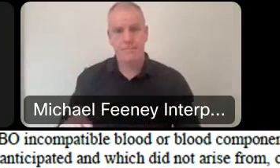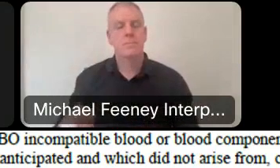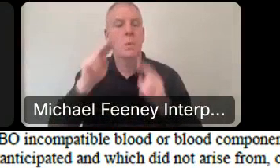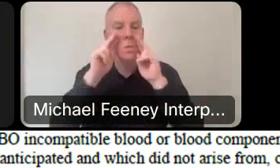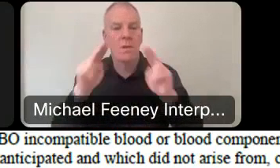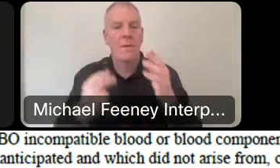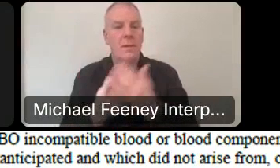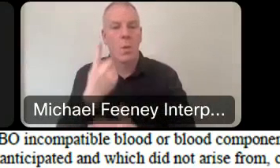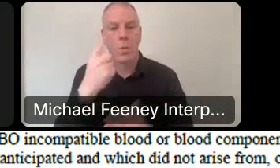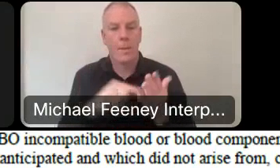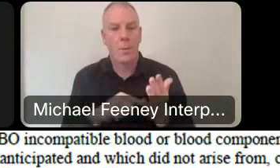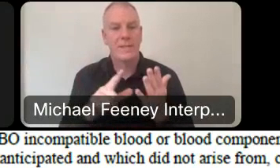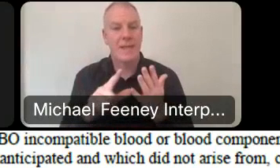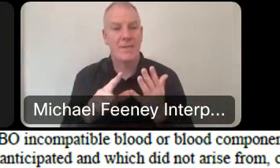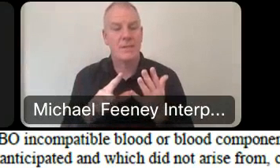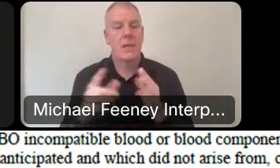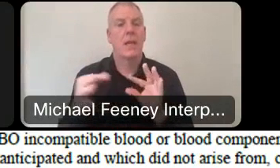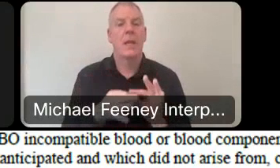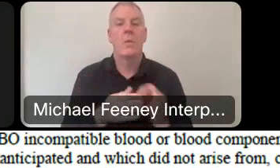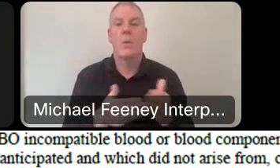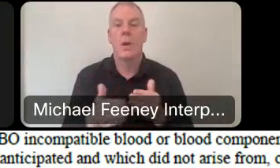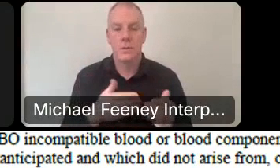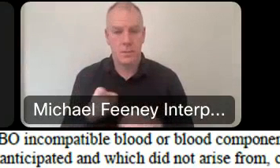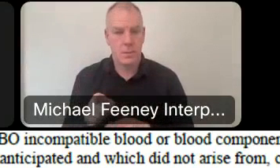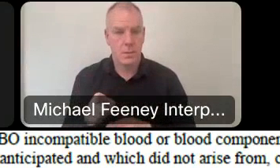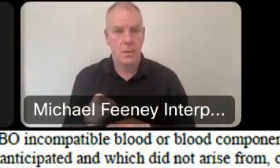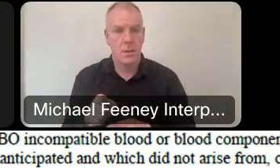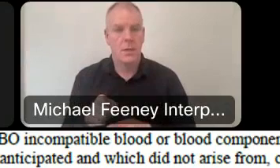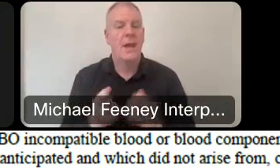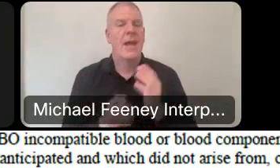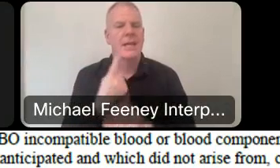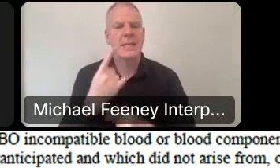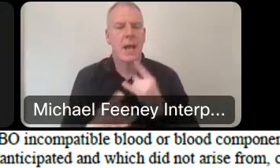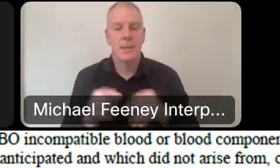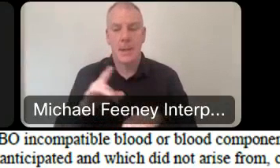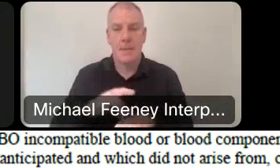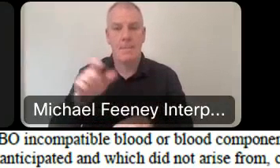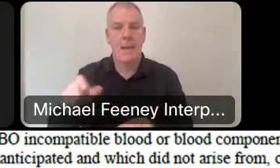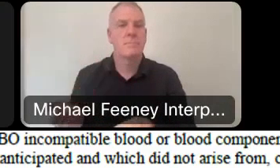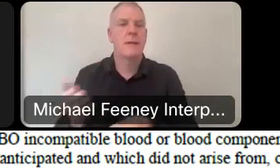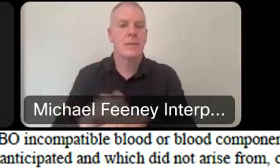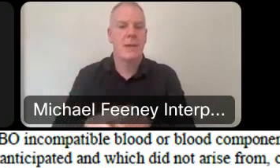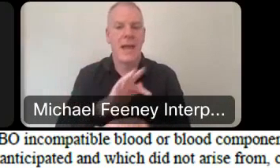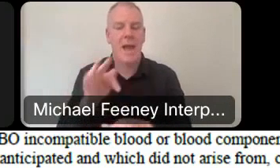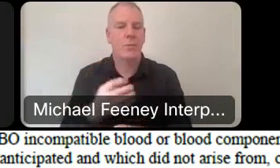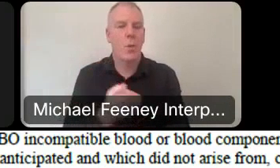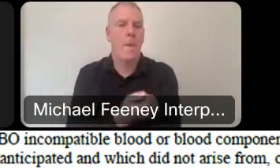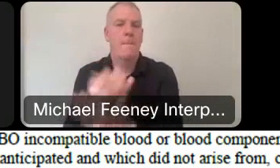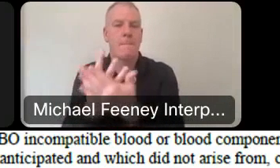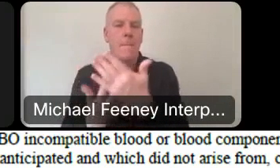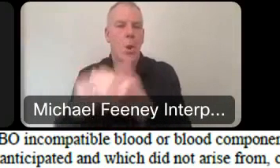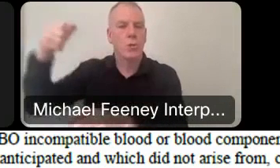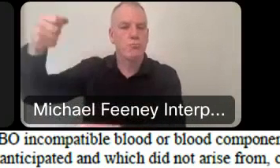notifiable incident 1.7 is related to any incident where there was a patient death following a transfusion incident